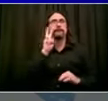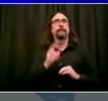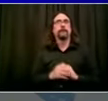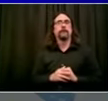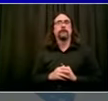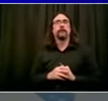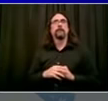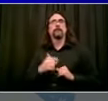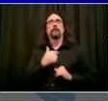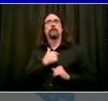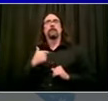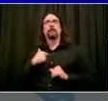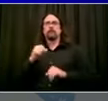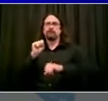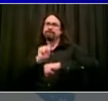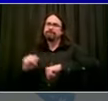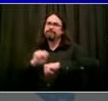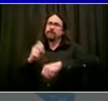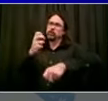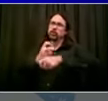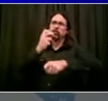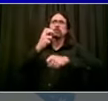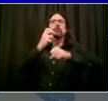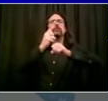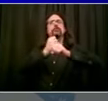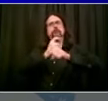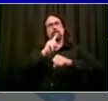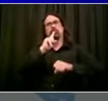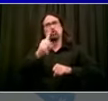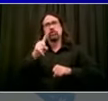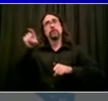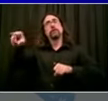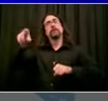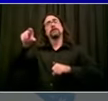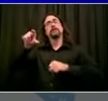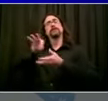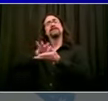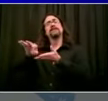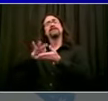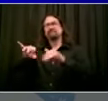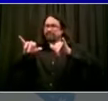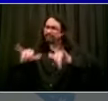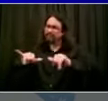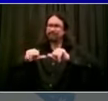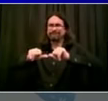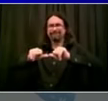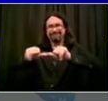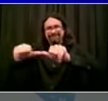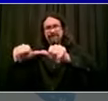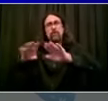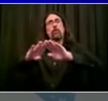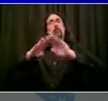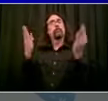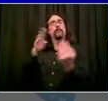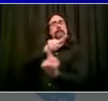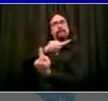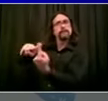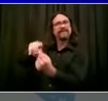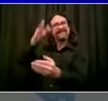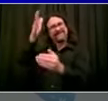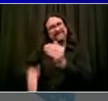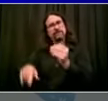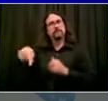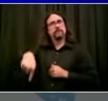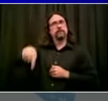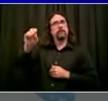rate of 61.1%, very close to where we were in 2010 without a pandemic, but we want to get that number up quite a